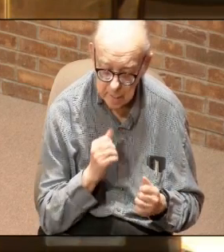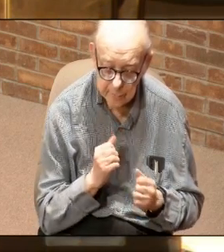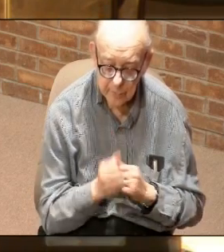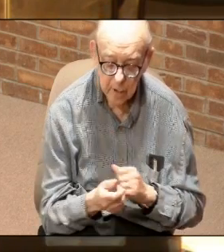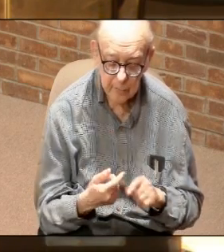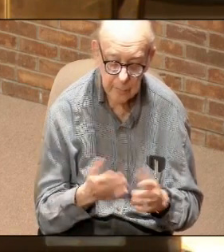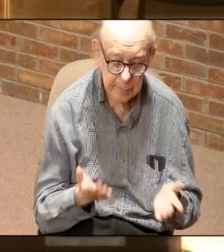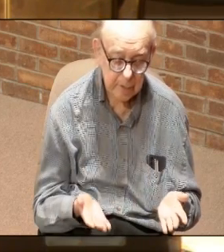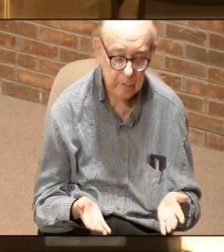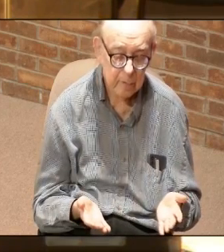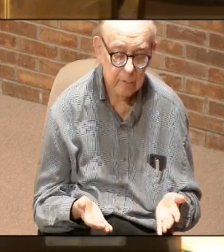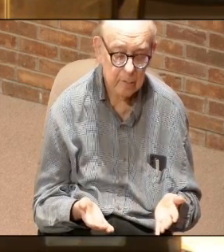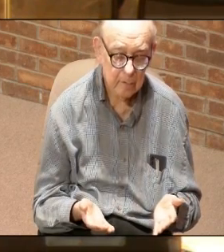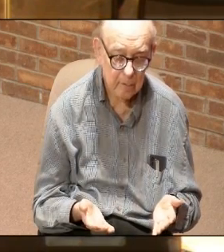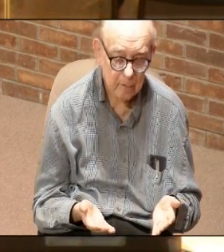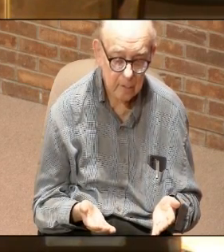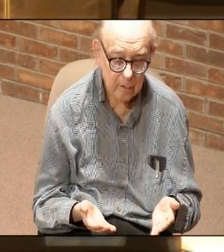here,